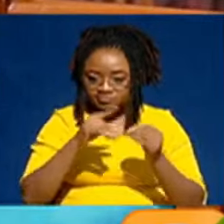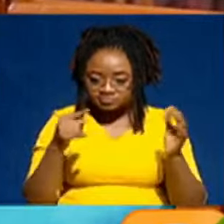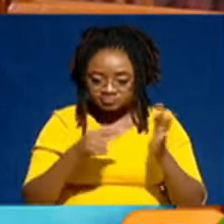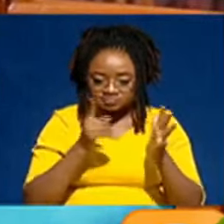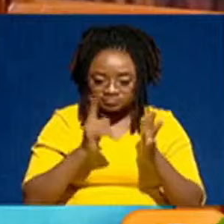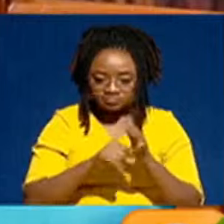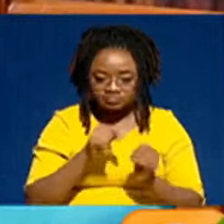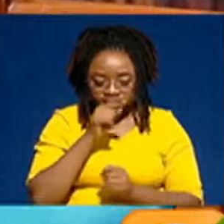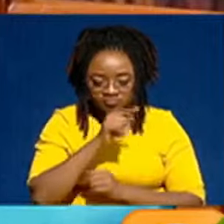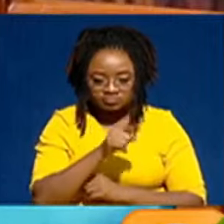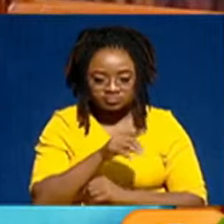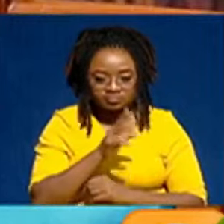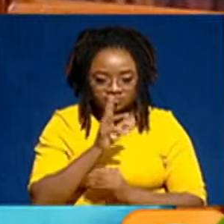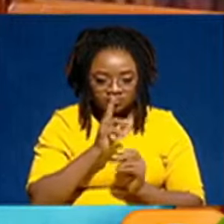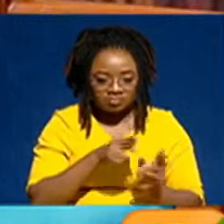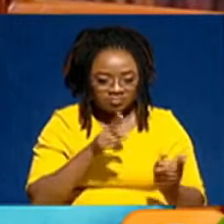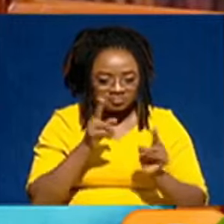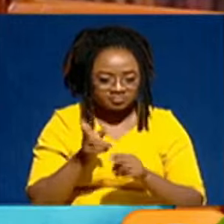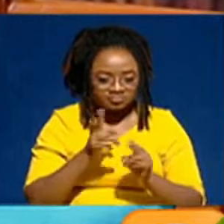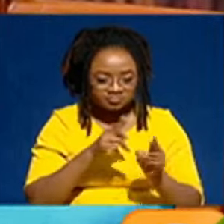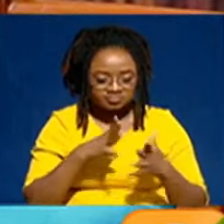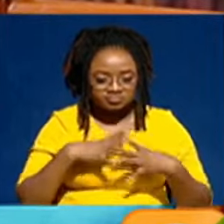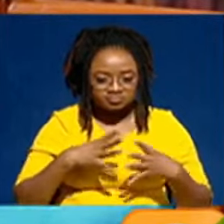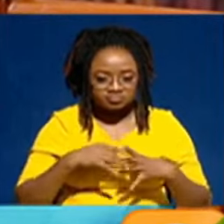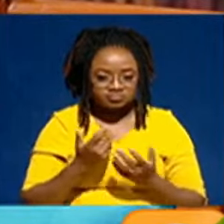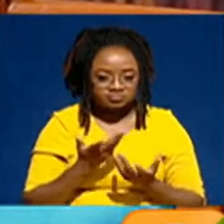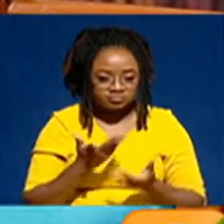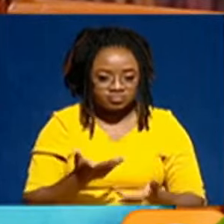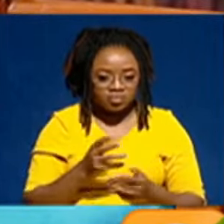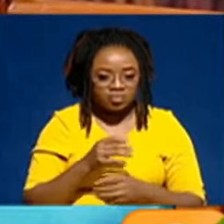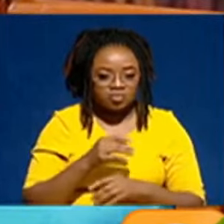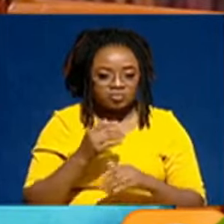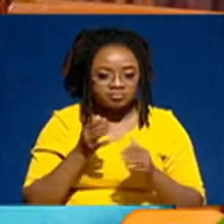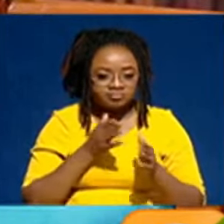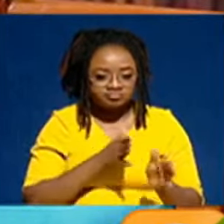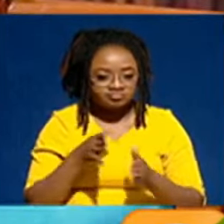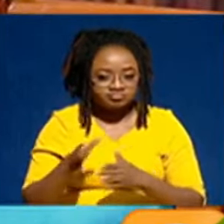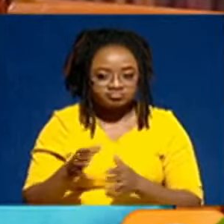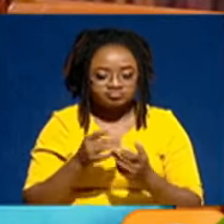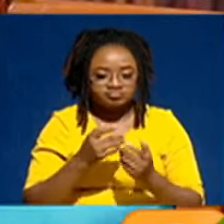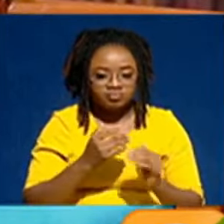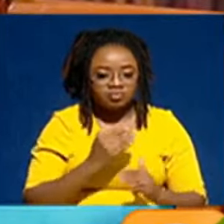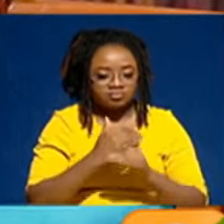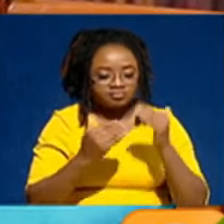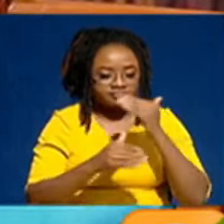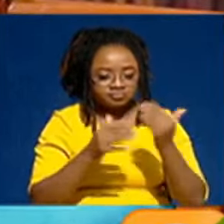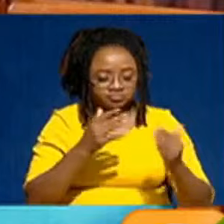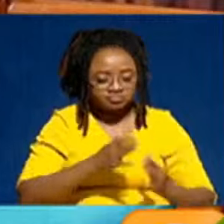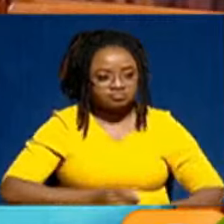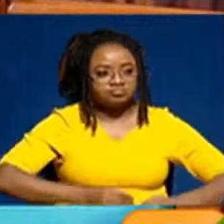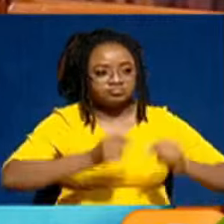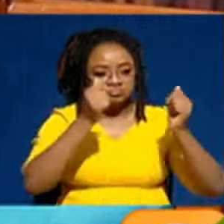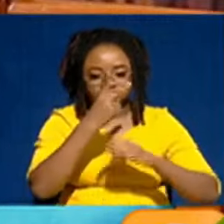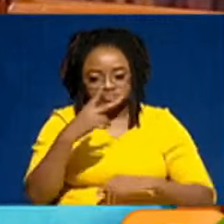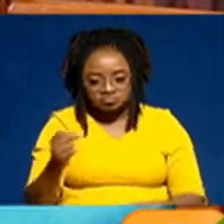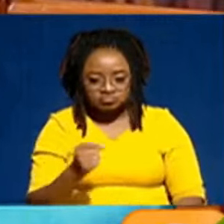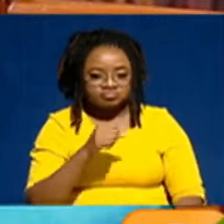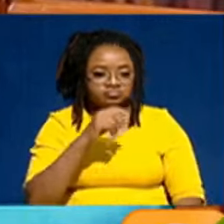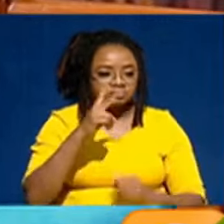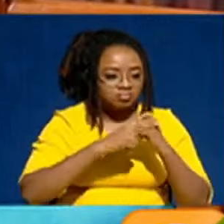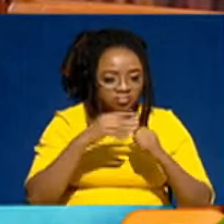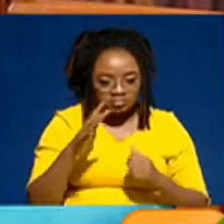these ordinances that will determine whether a place, you know, suits 25 stories, 75 stories, even 100 floors, as much as would